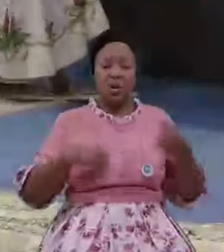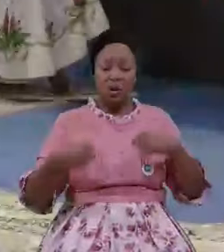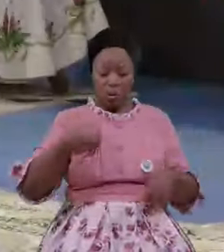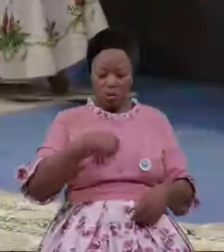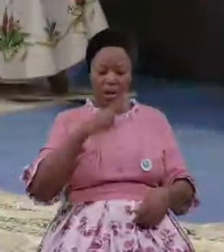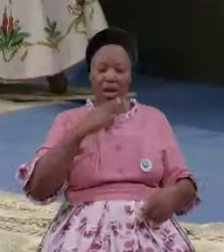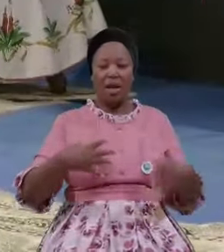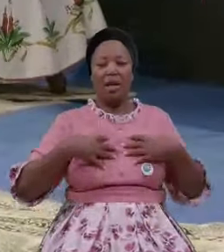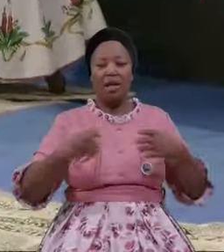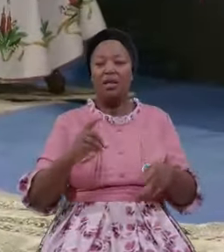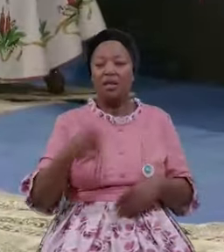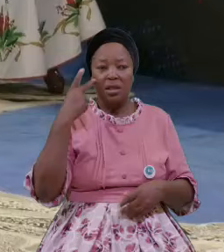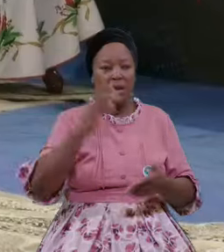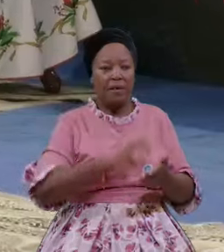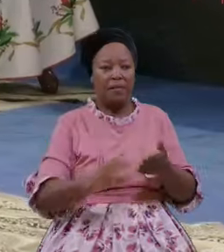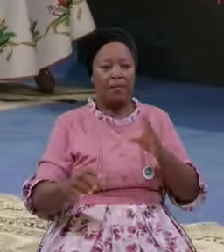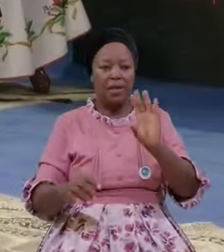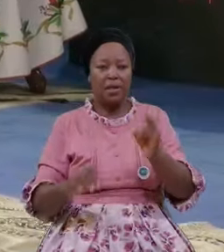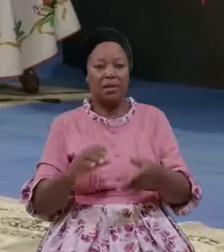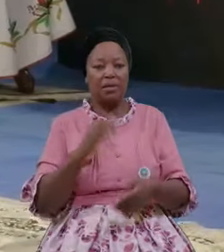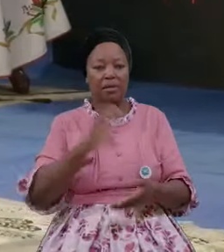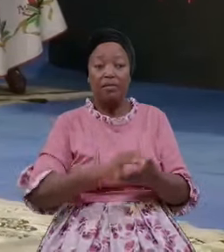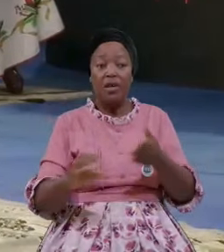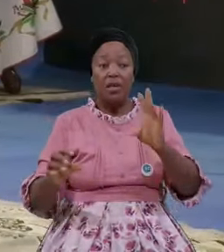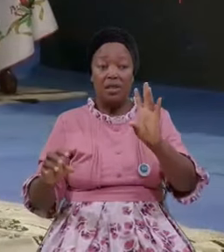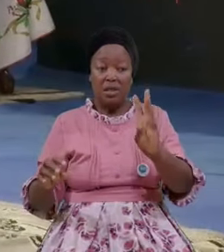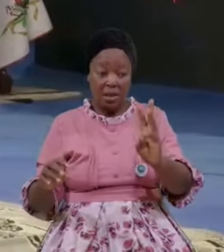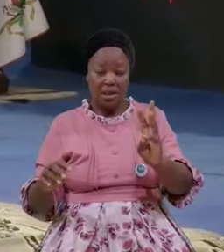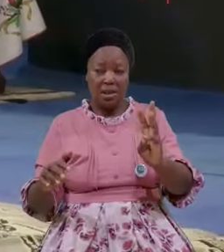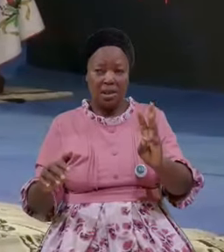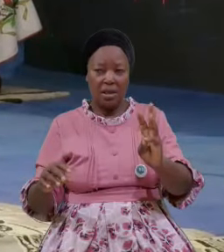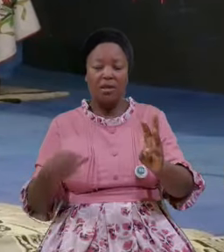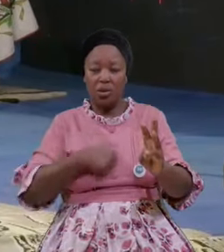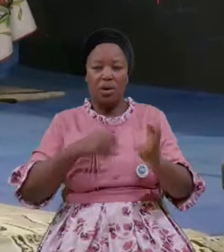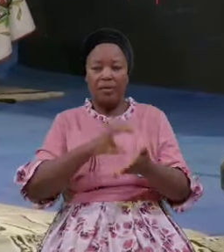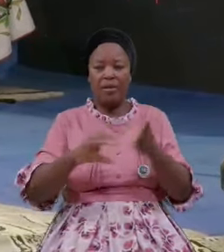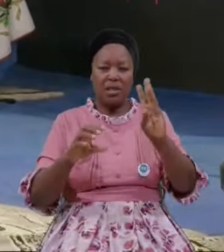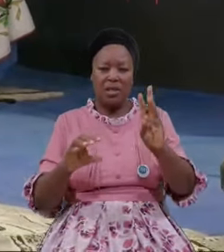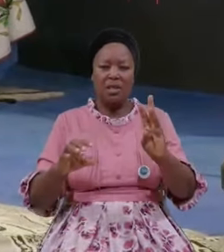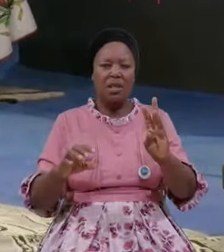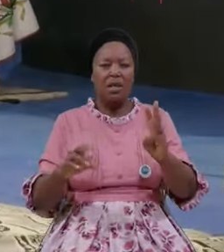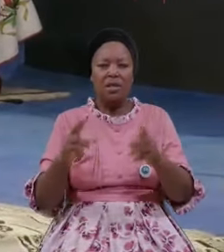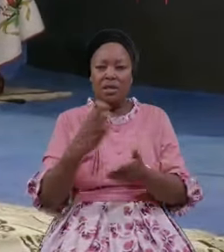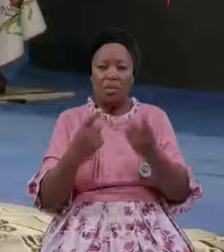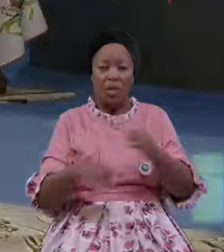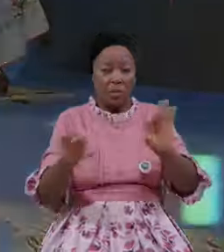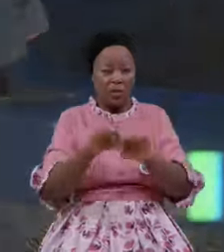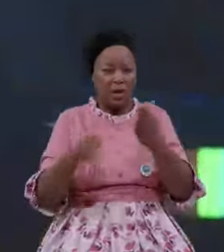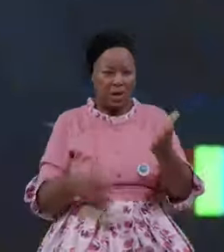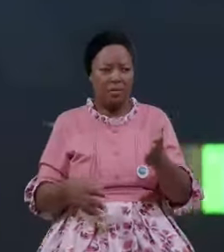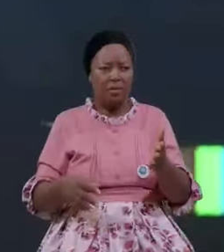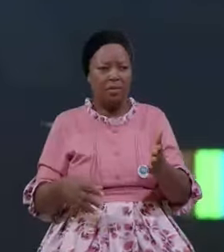6. There's something important I need to point to you in verse 6. Look at this. At